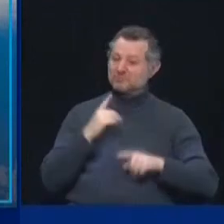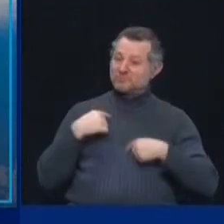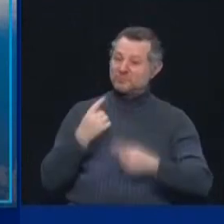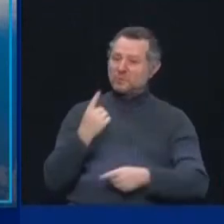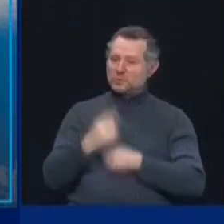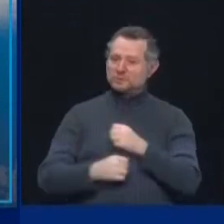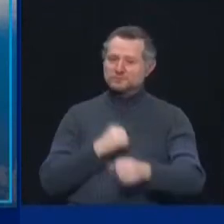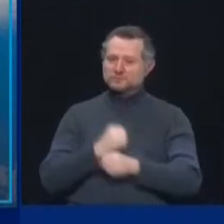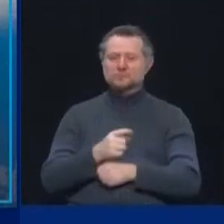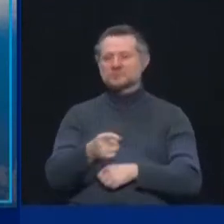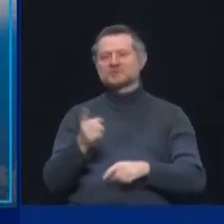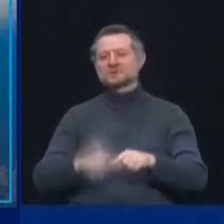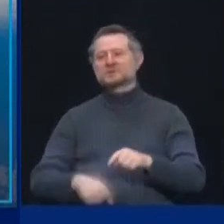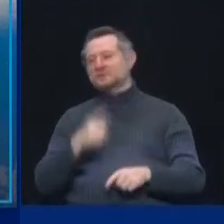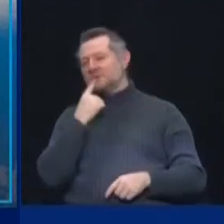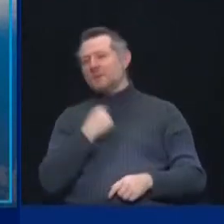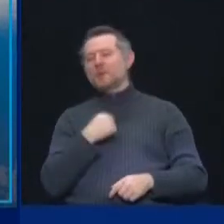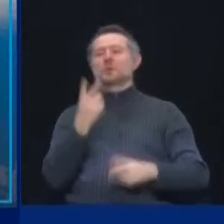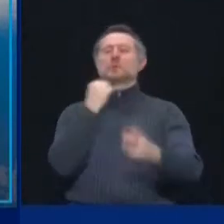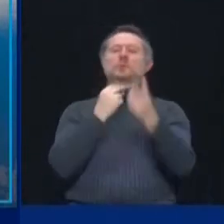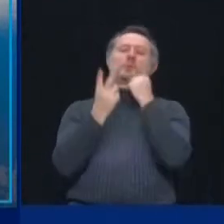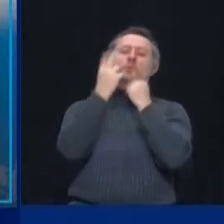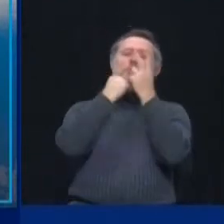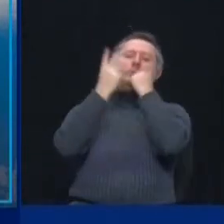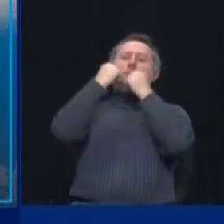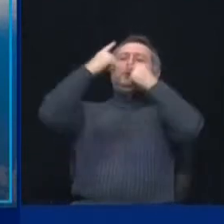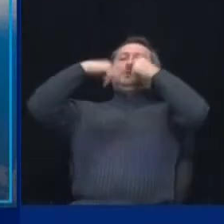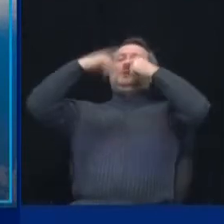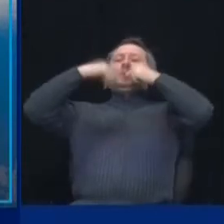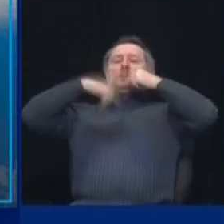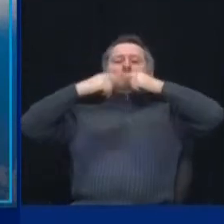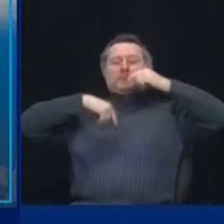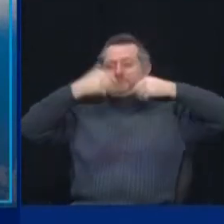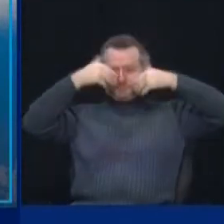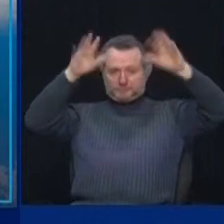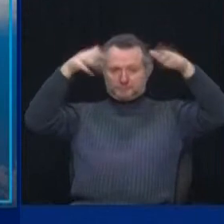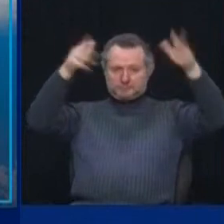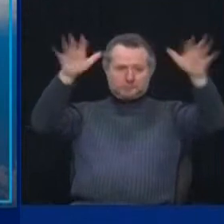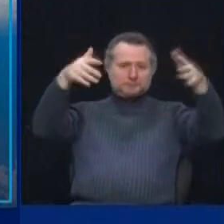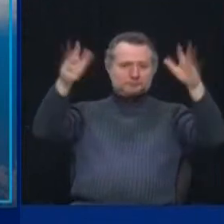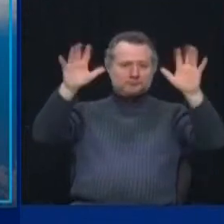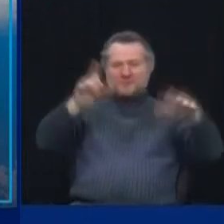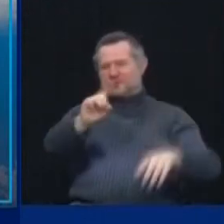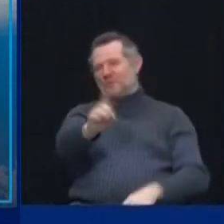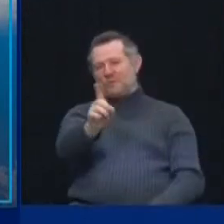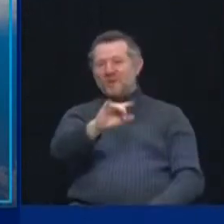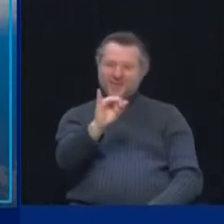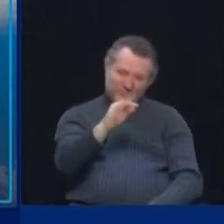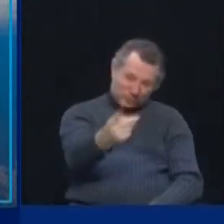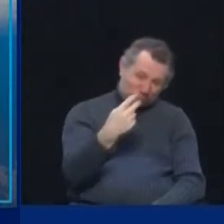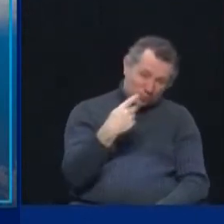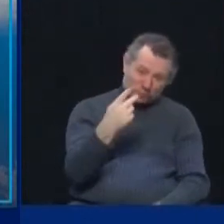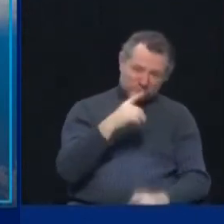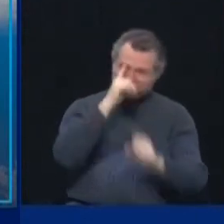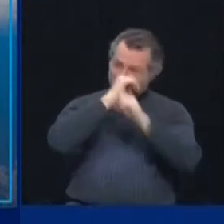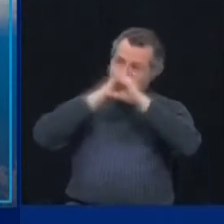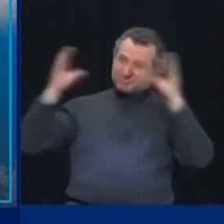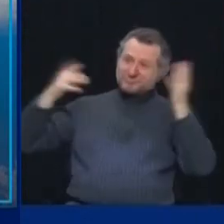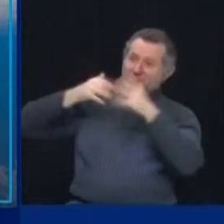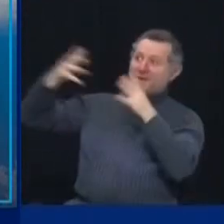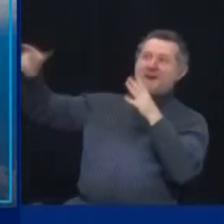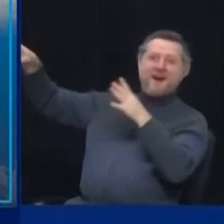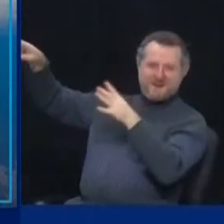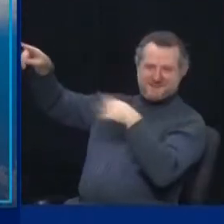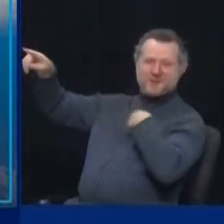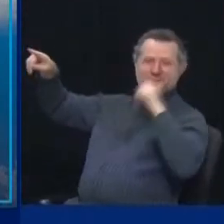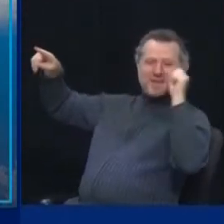me there's anything we can't do. If we can dream it, we can do it.